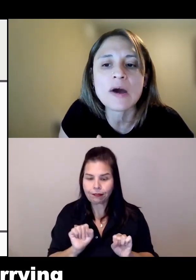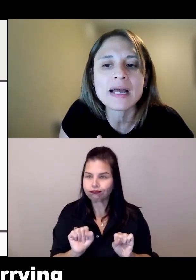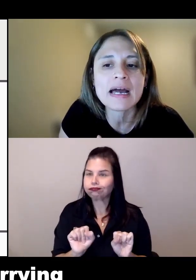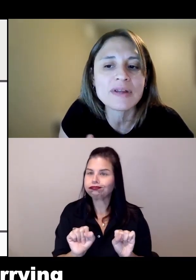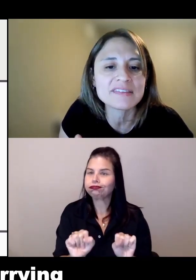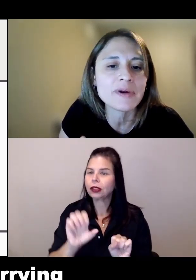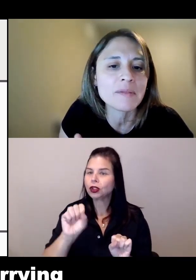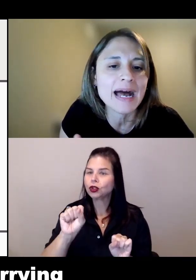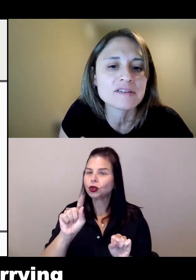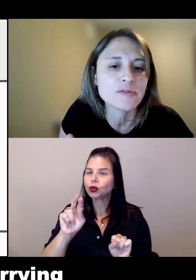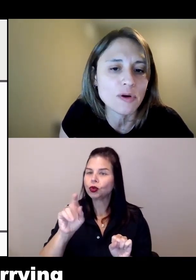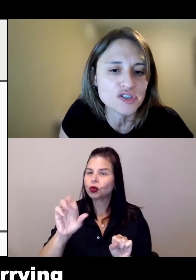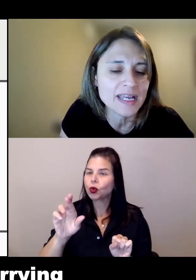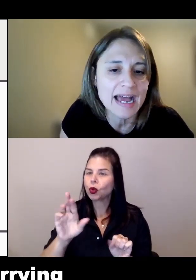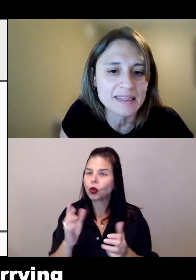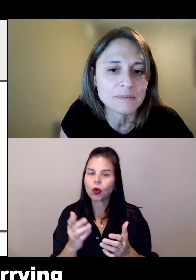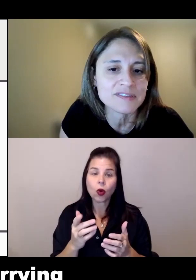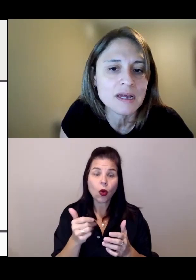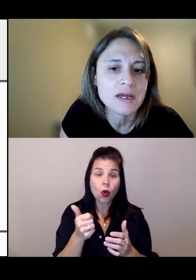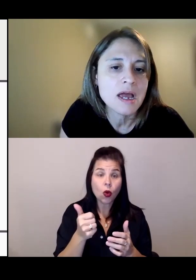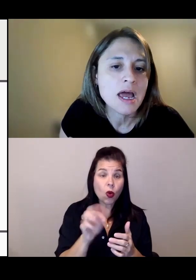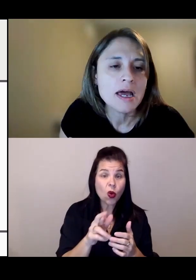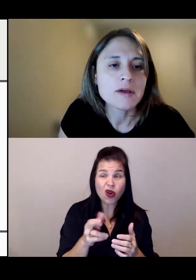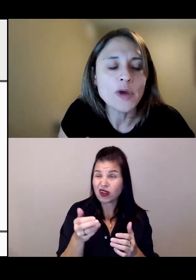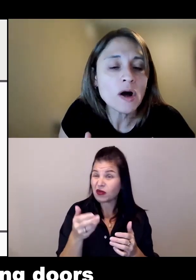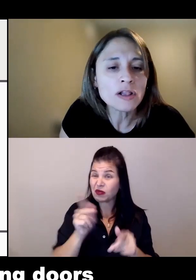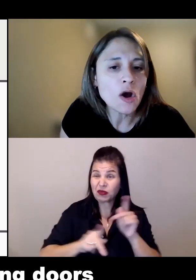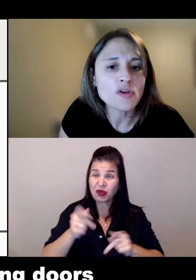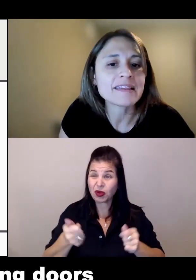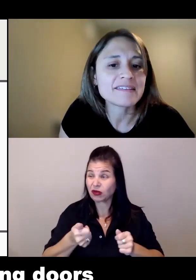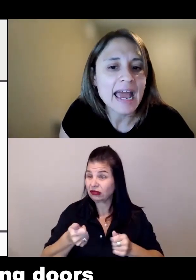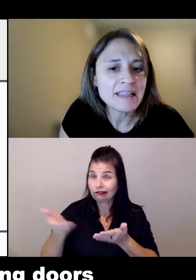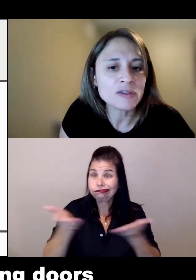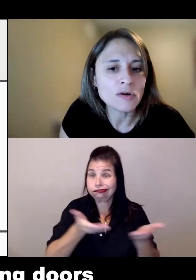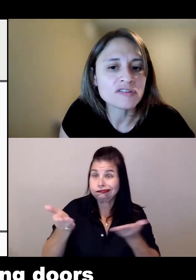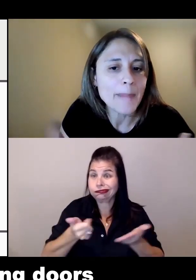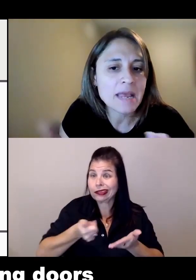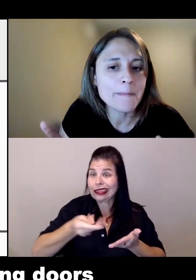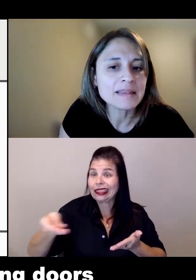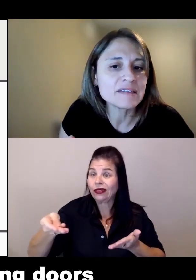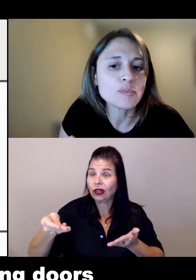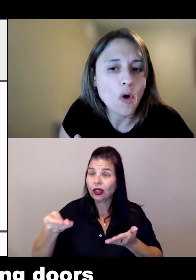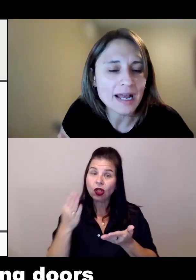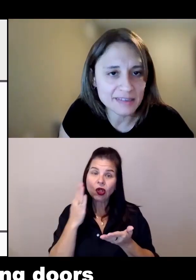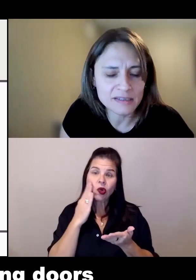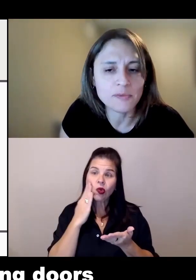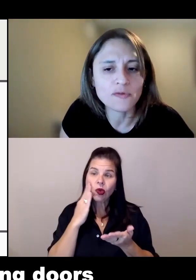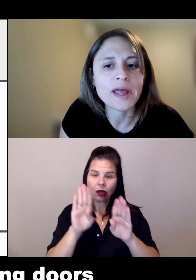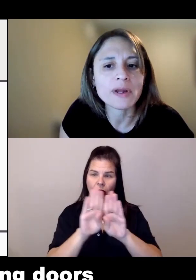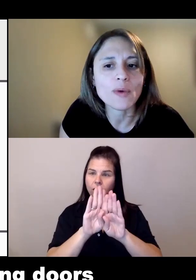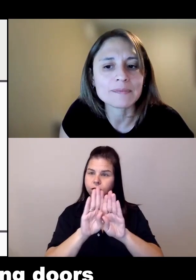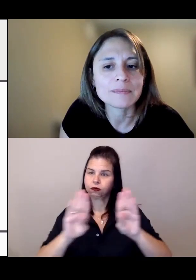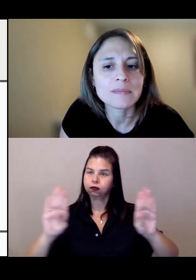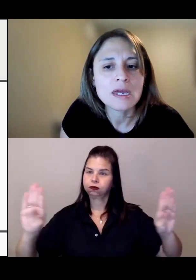perhaps someone carrying several bags of grocery items, we all know that the sliding doors make buildings more accessible